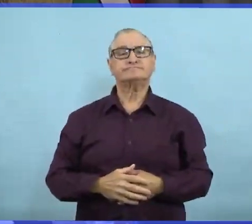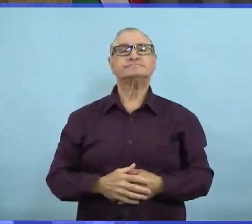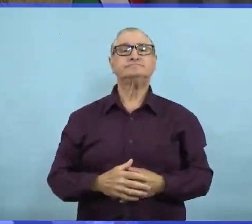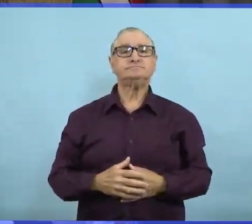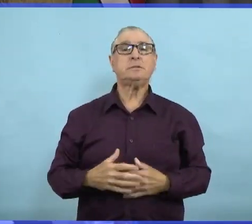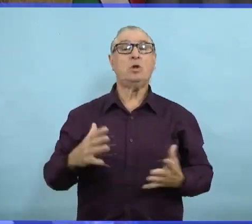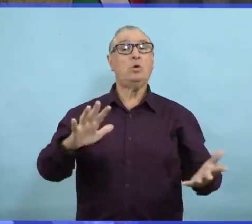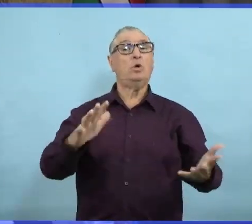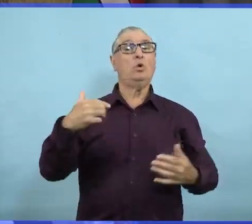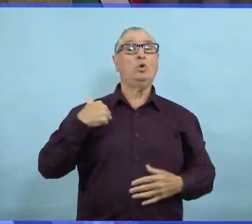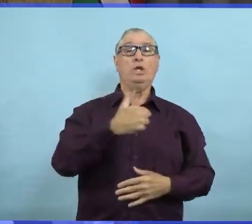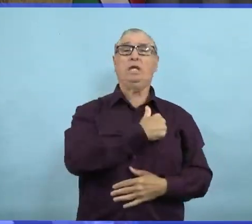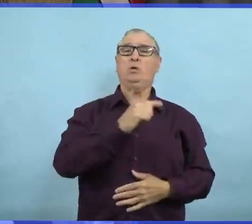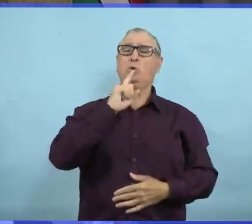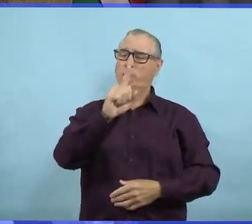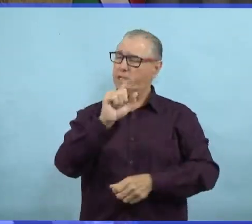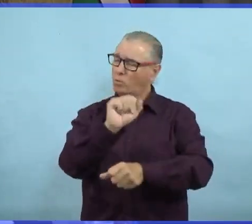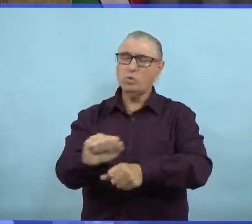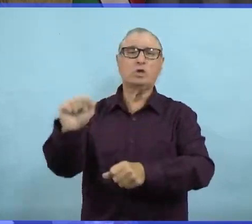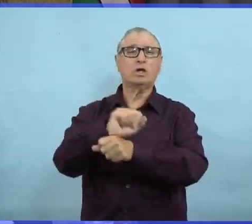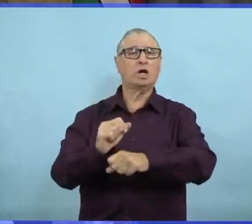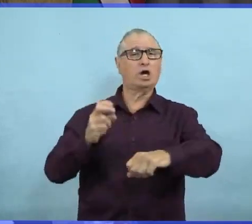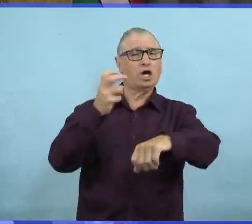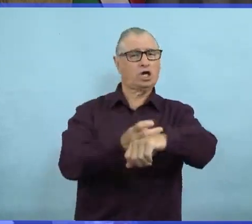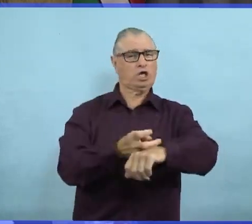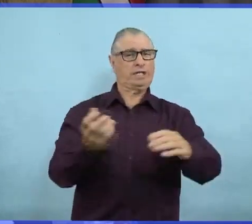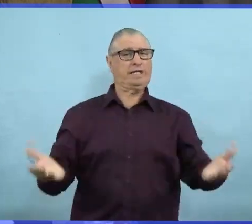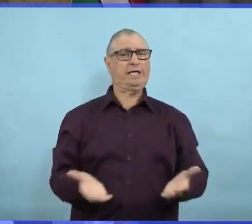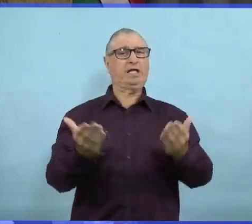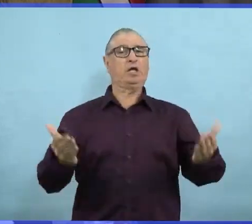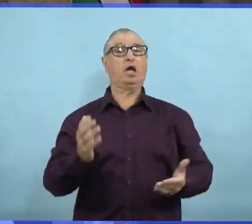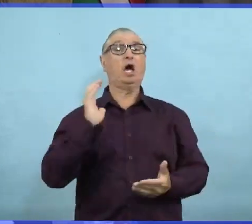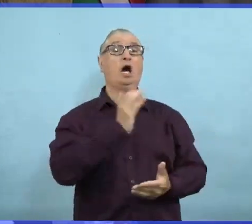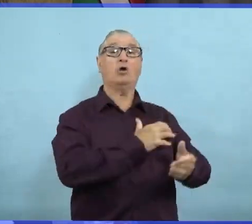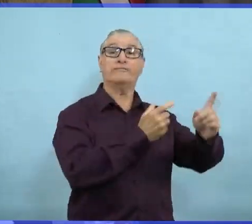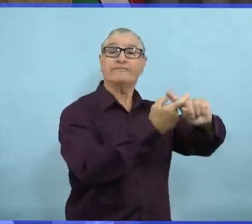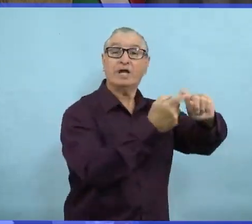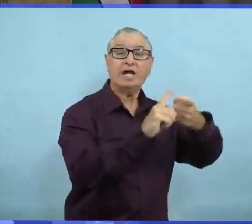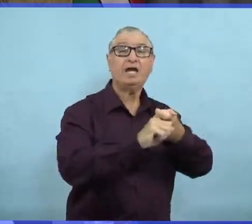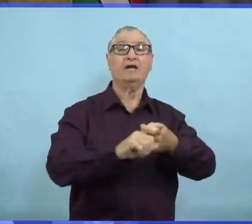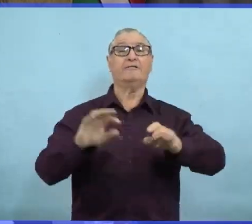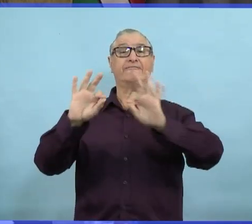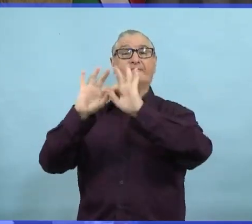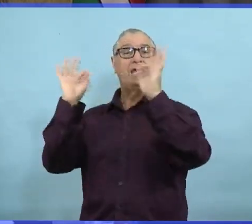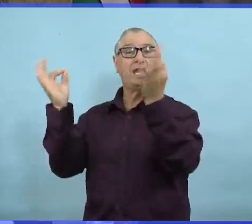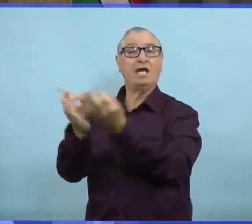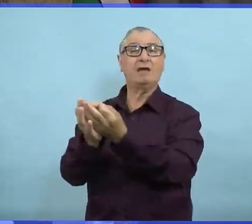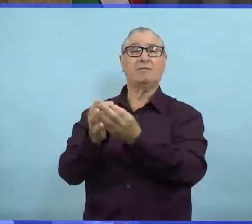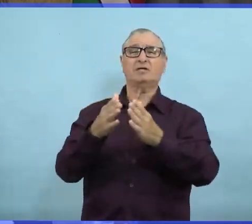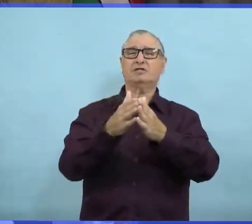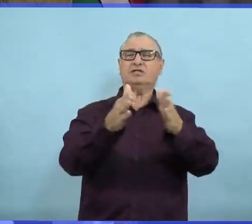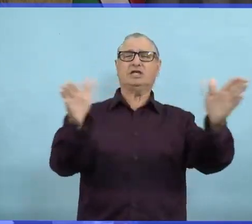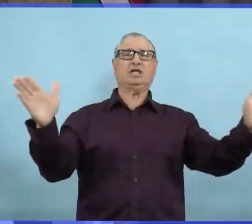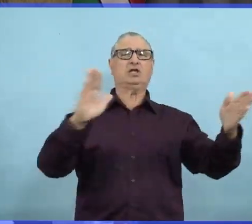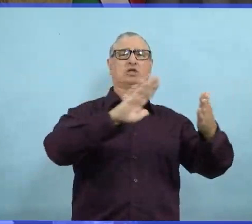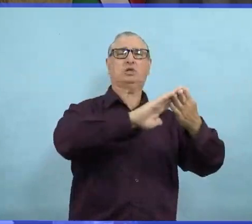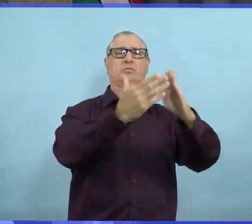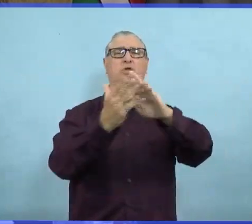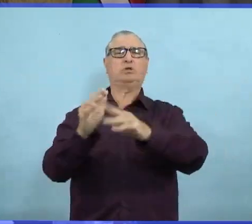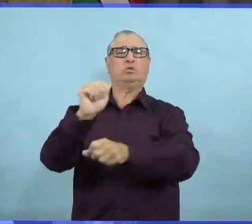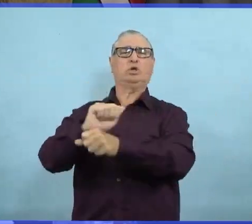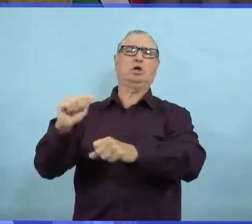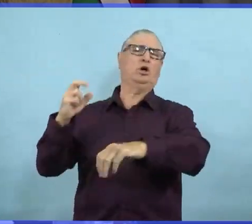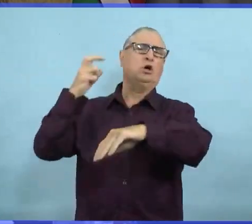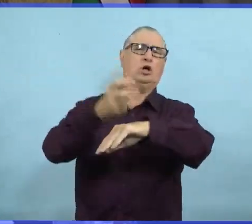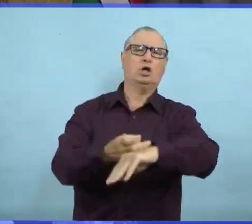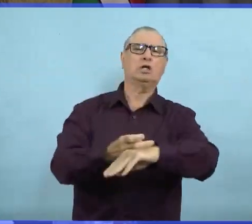hard to pay their taxes. We are given the opportunity that so many people around the planet do not have to develop skills